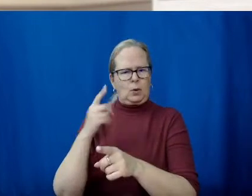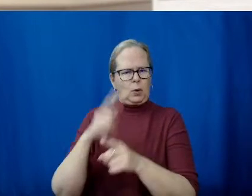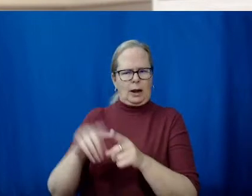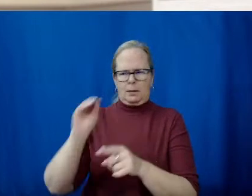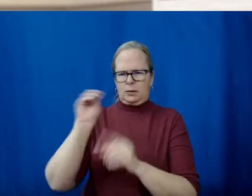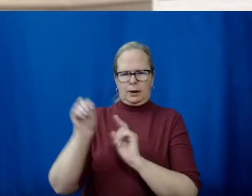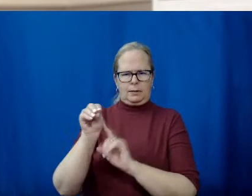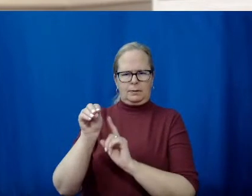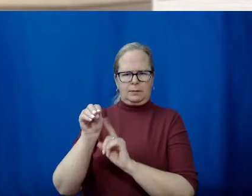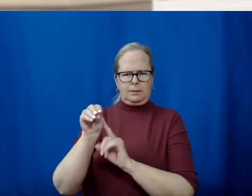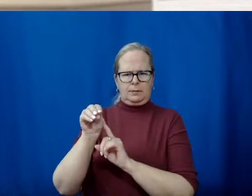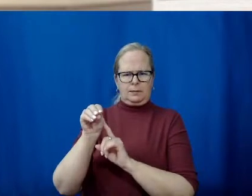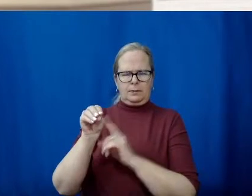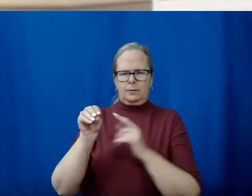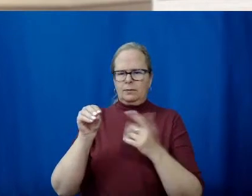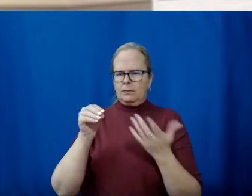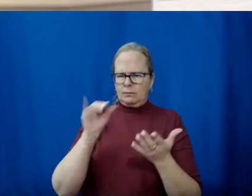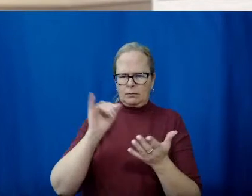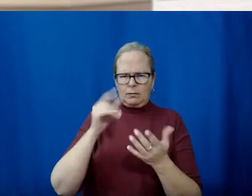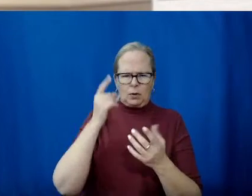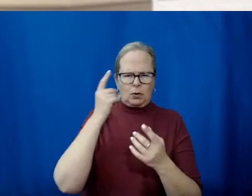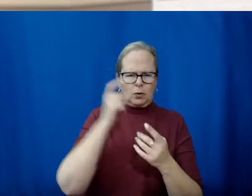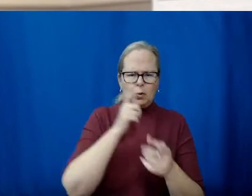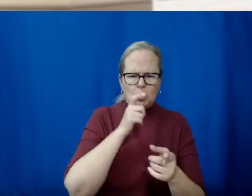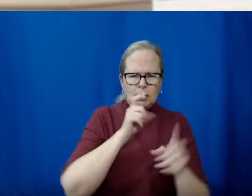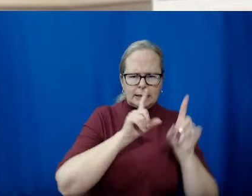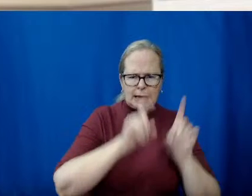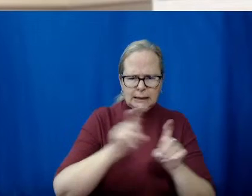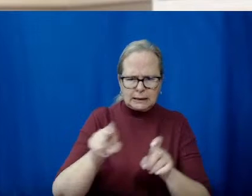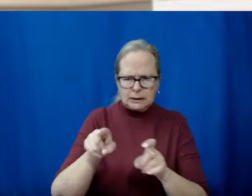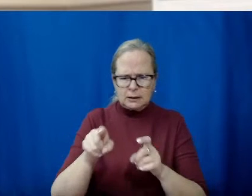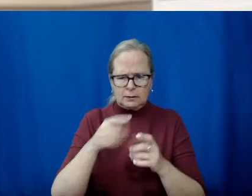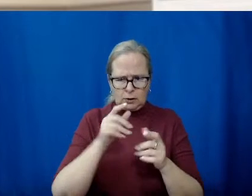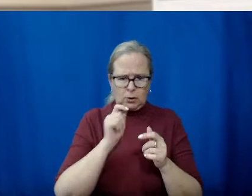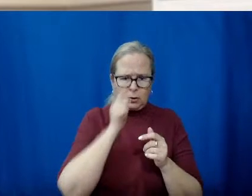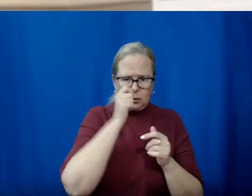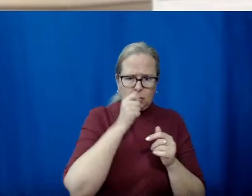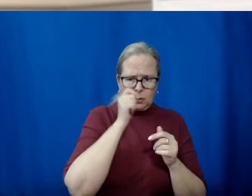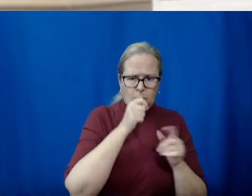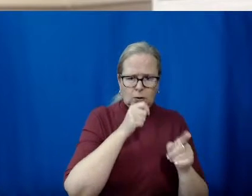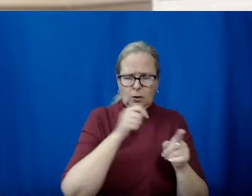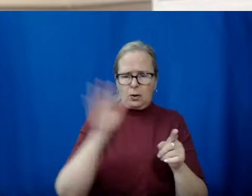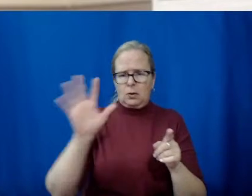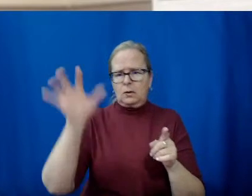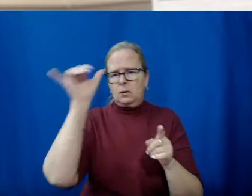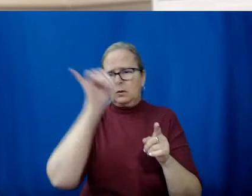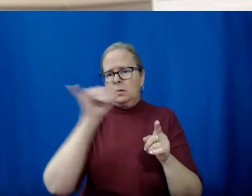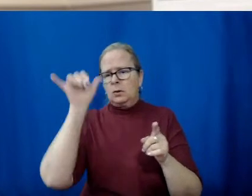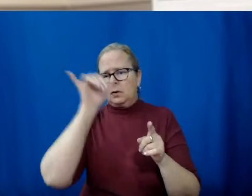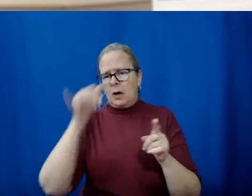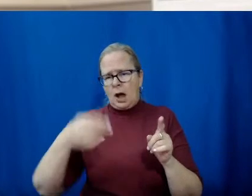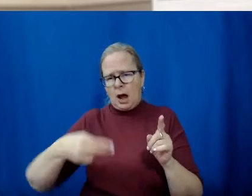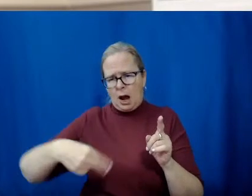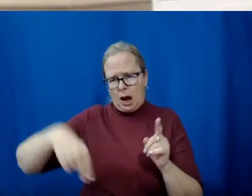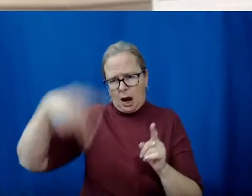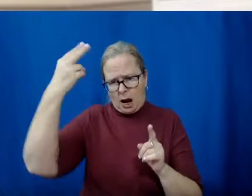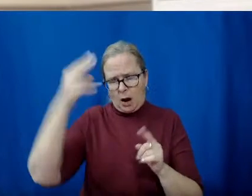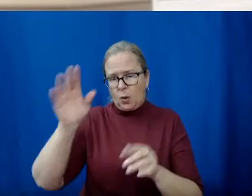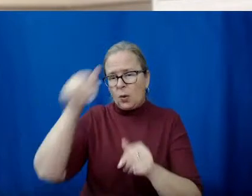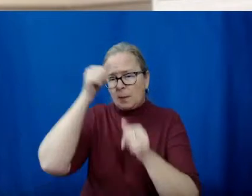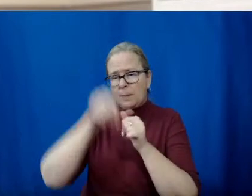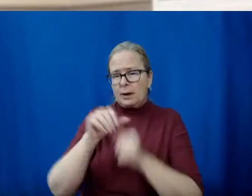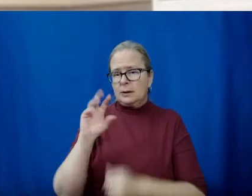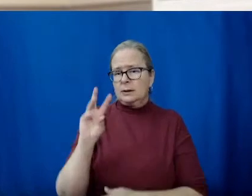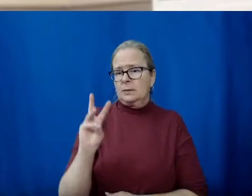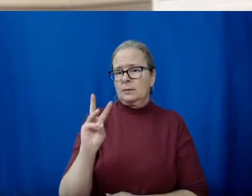and it's still extremely high. Remembering that the WHO has set like 5% as the criteria